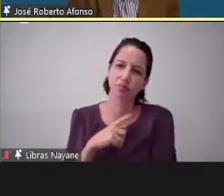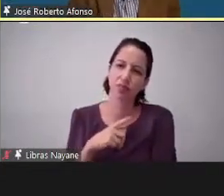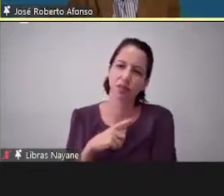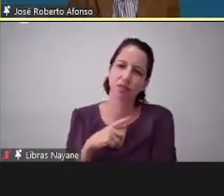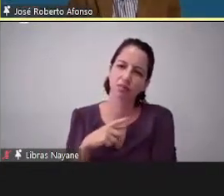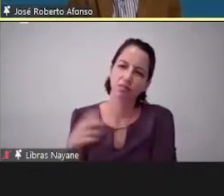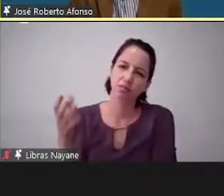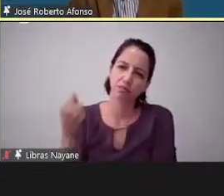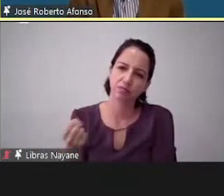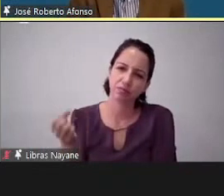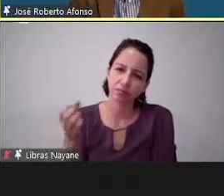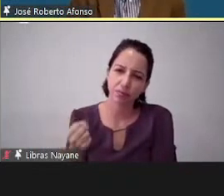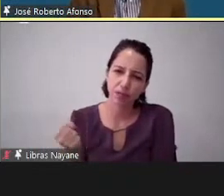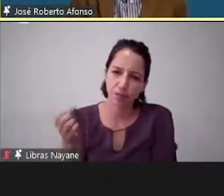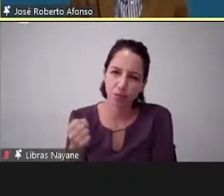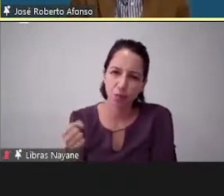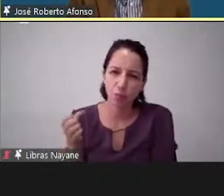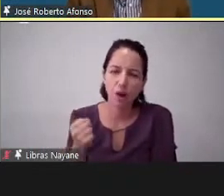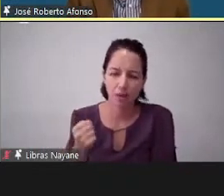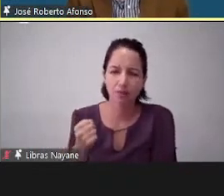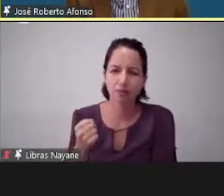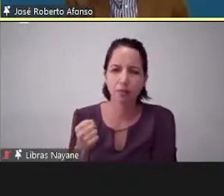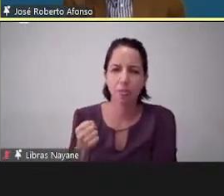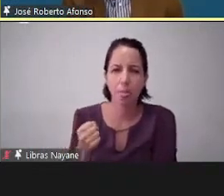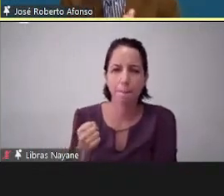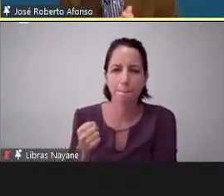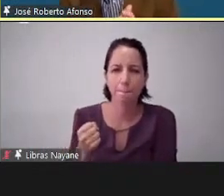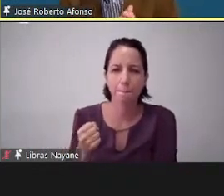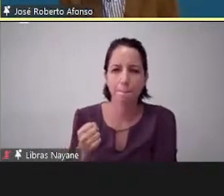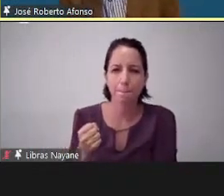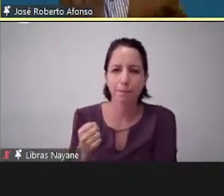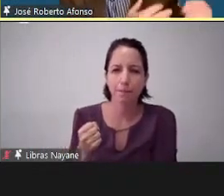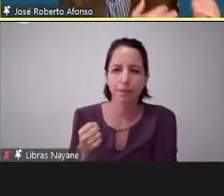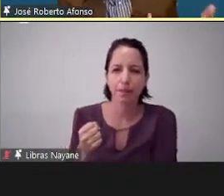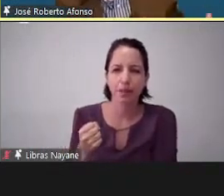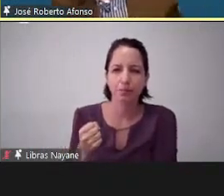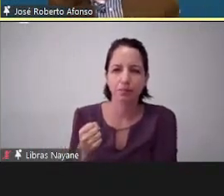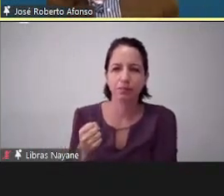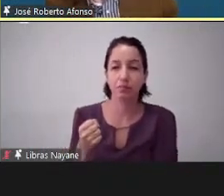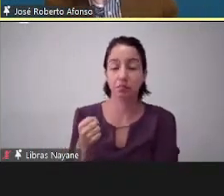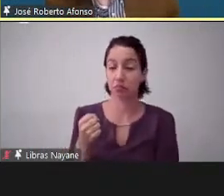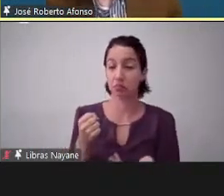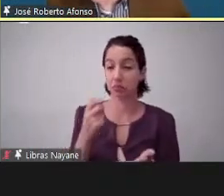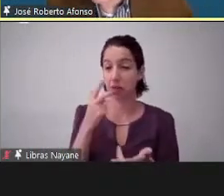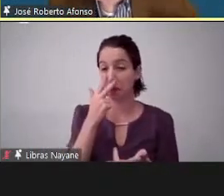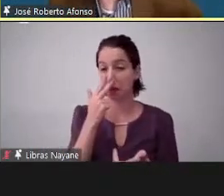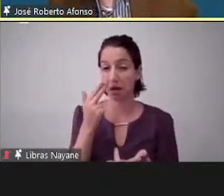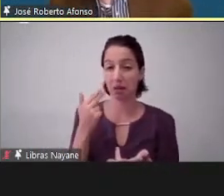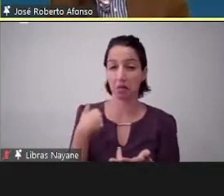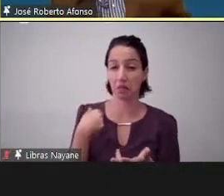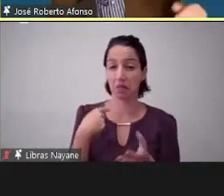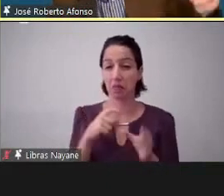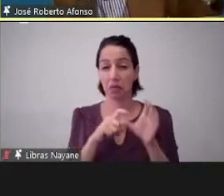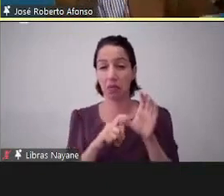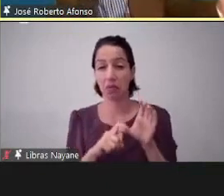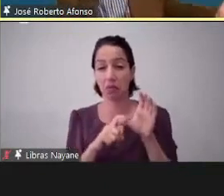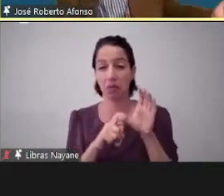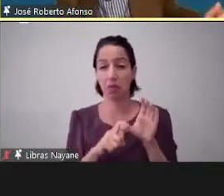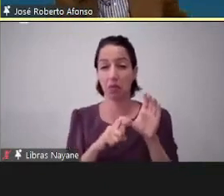that we have, for example, savings that can be qualified